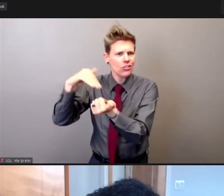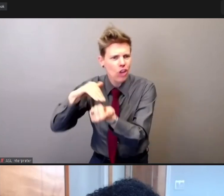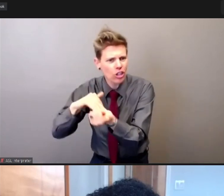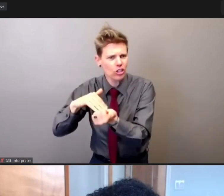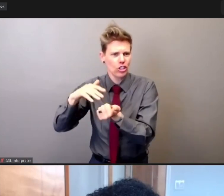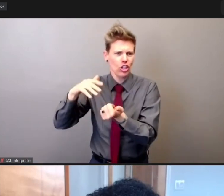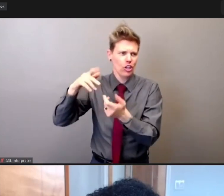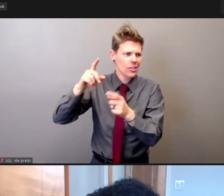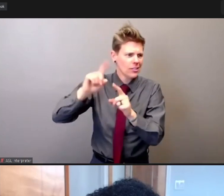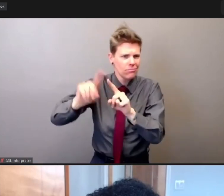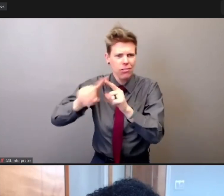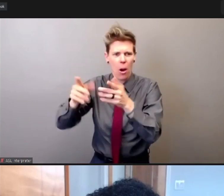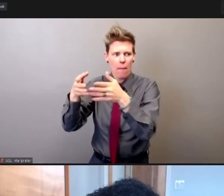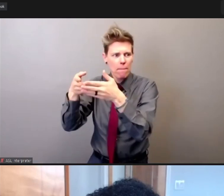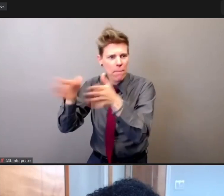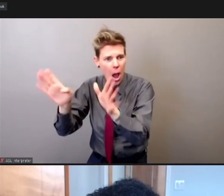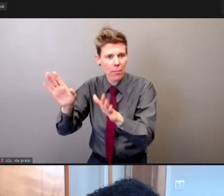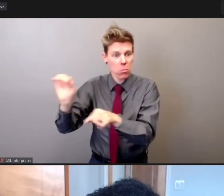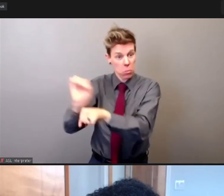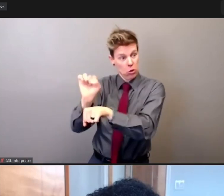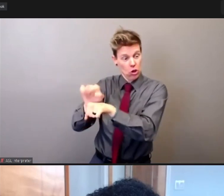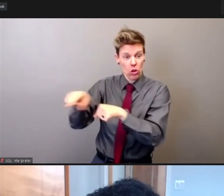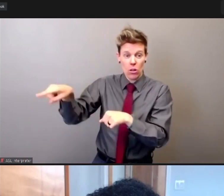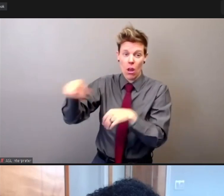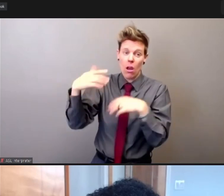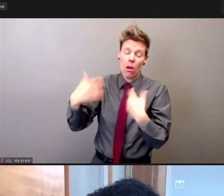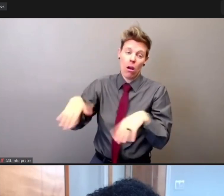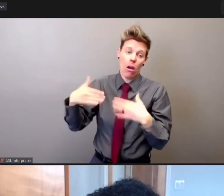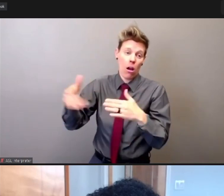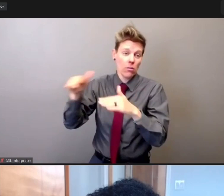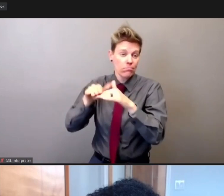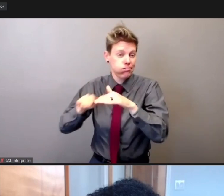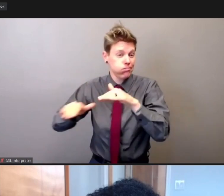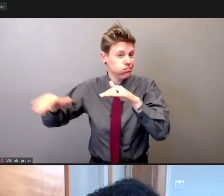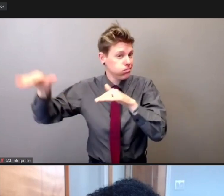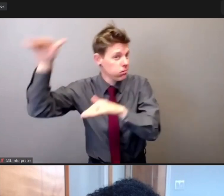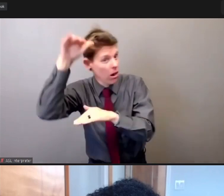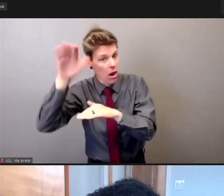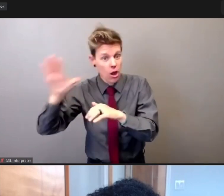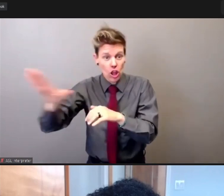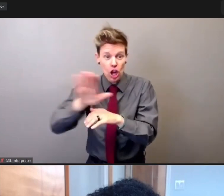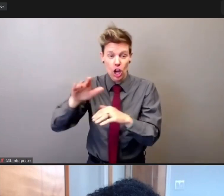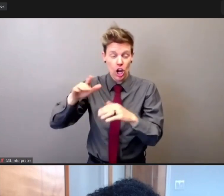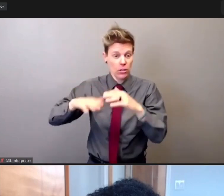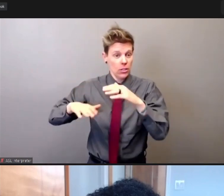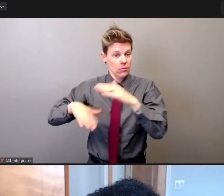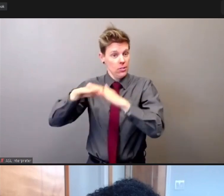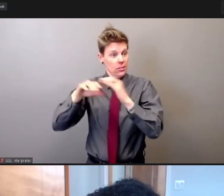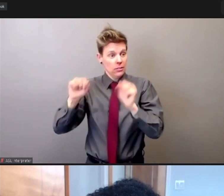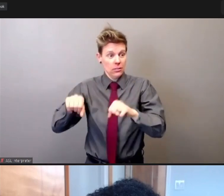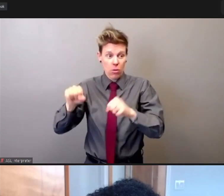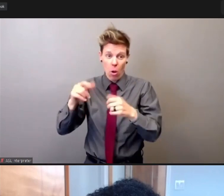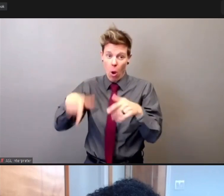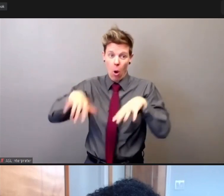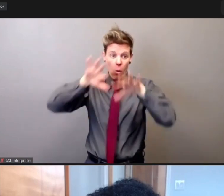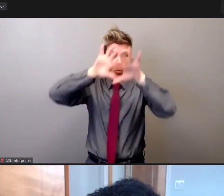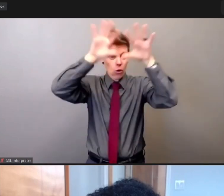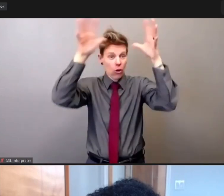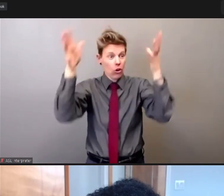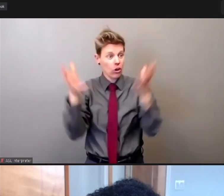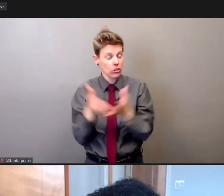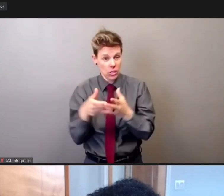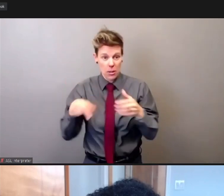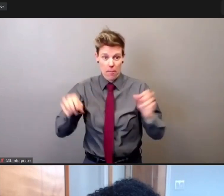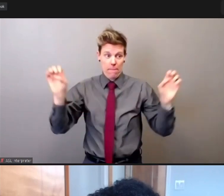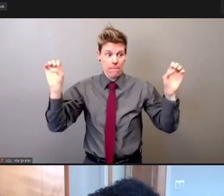above and beyond in this global emergency, once in 100-year